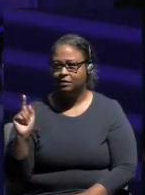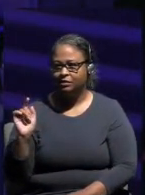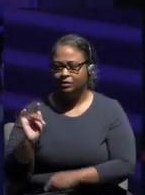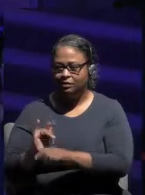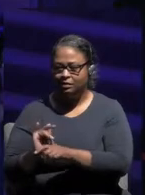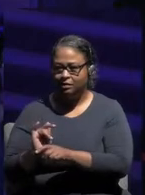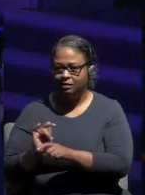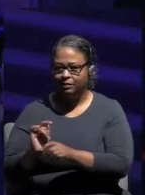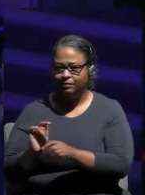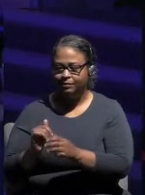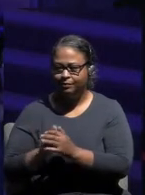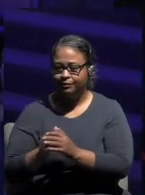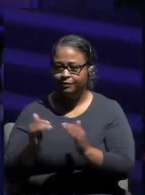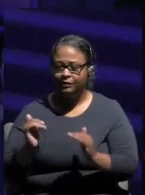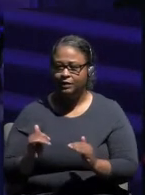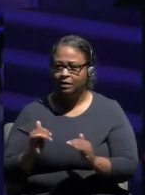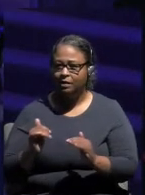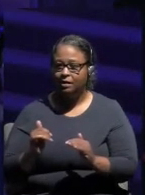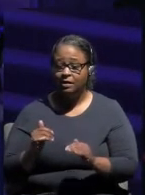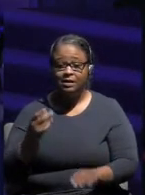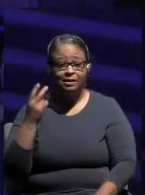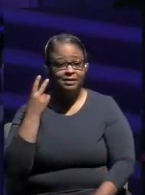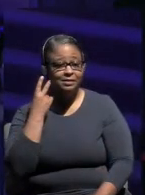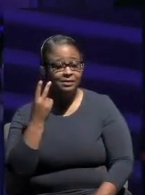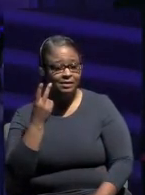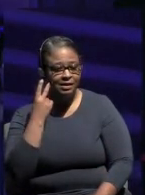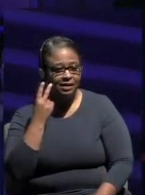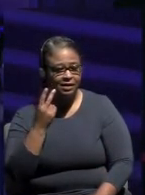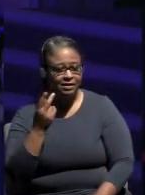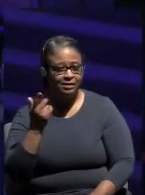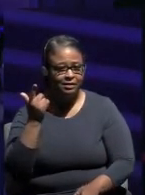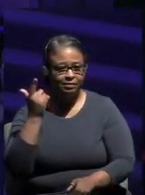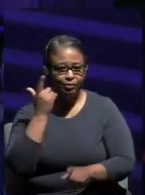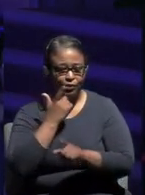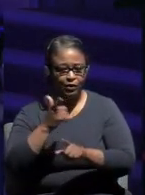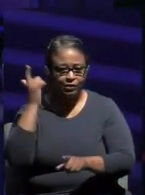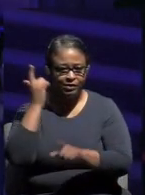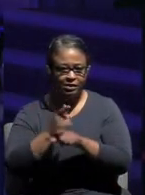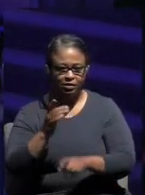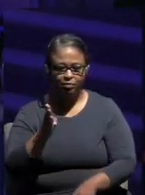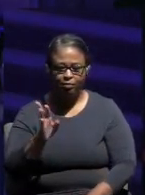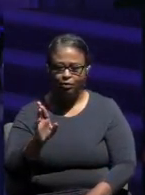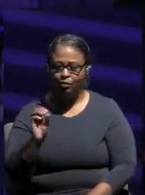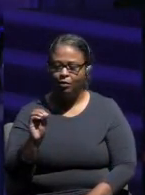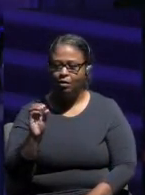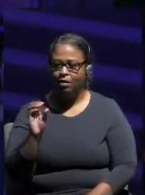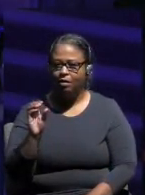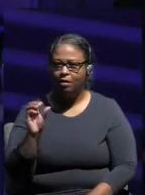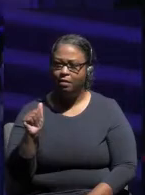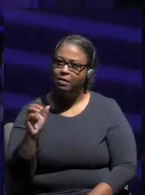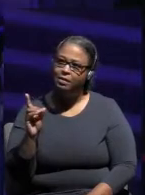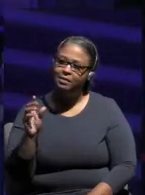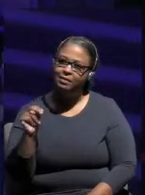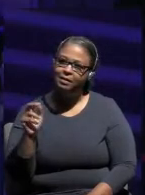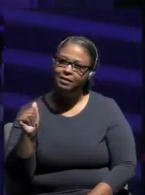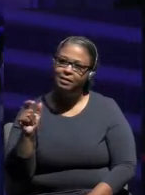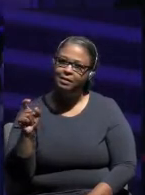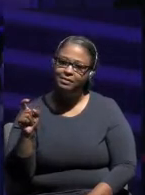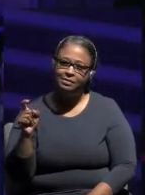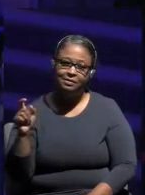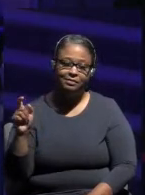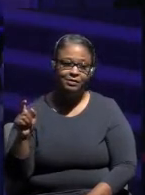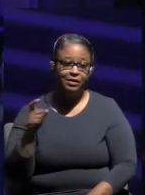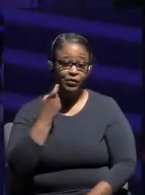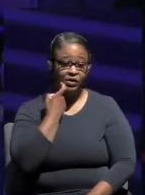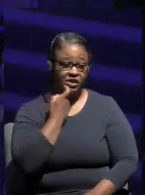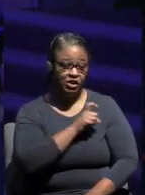it's good to see the Broadnecks families back from being overseas also. thankful for God's protection and provision in their